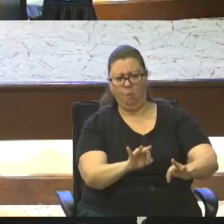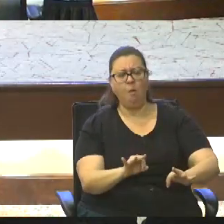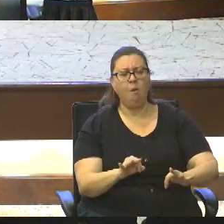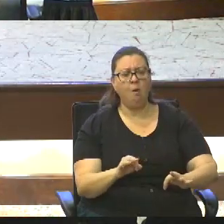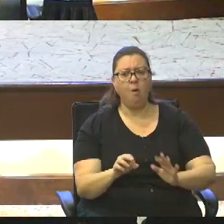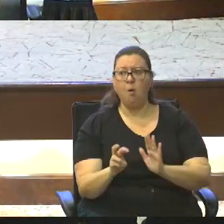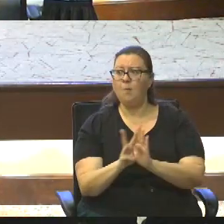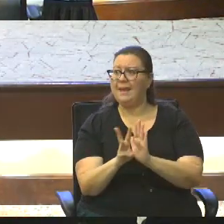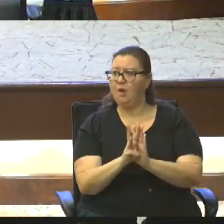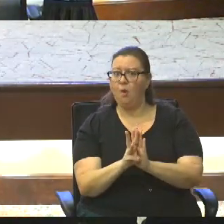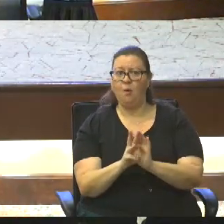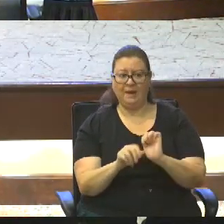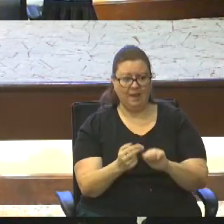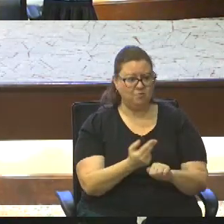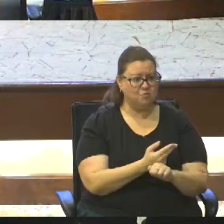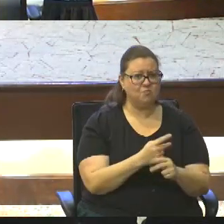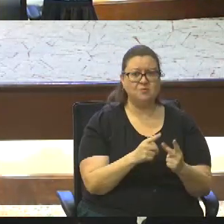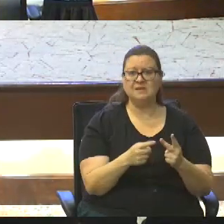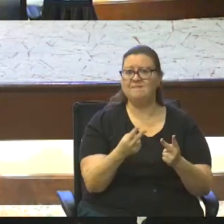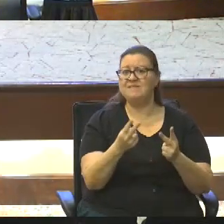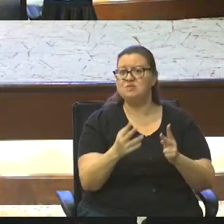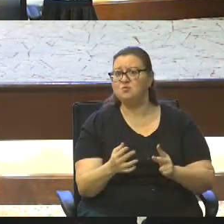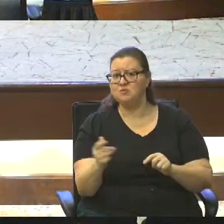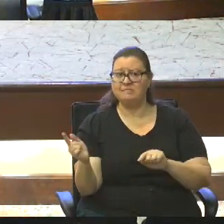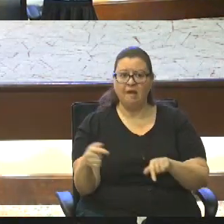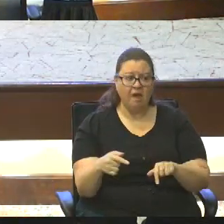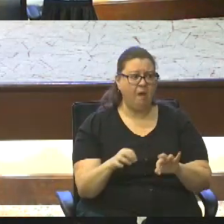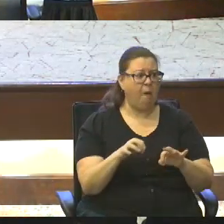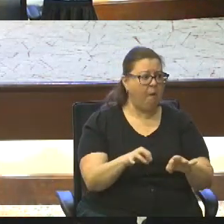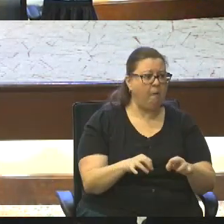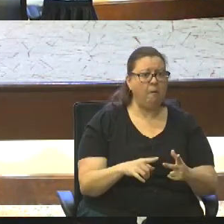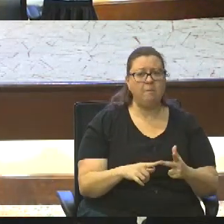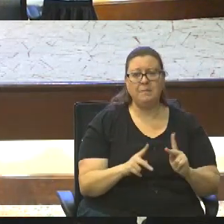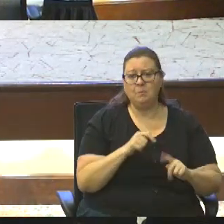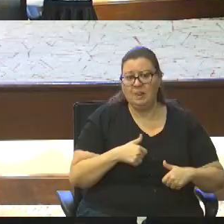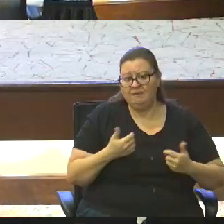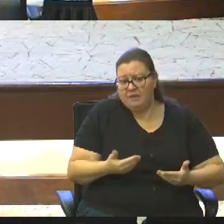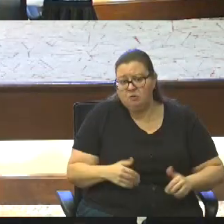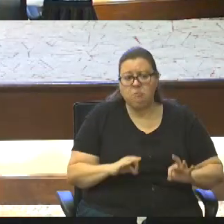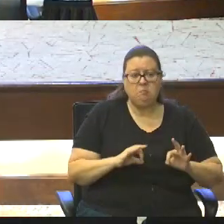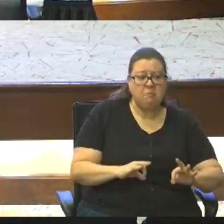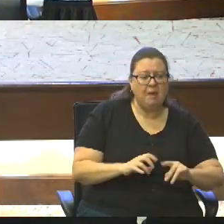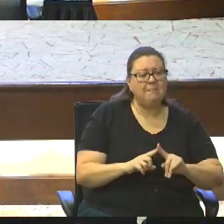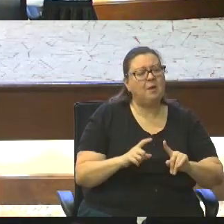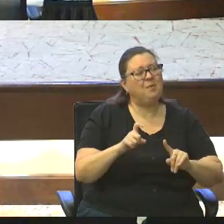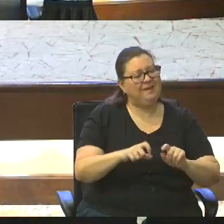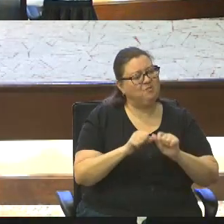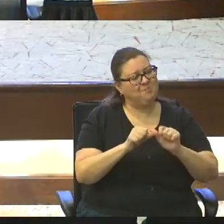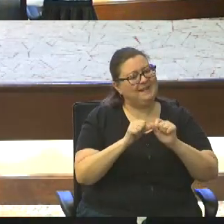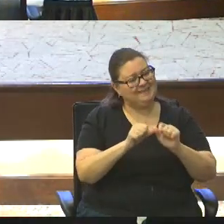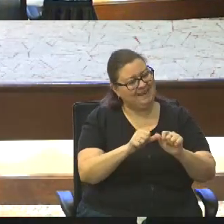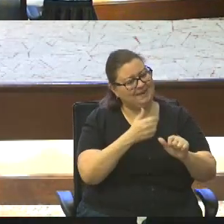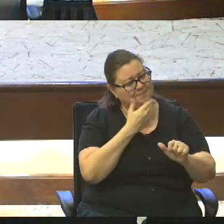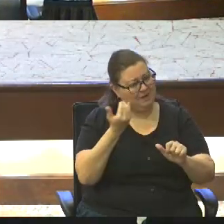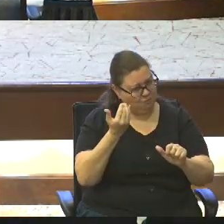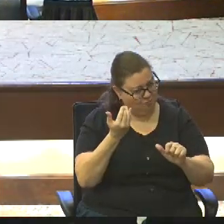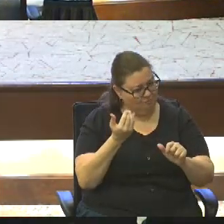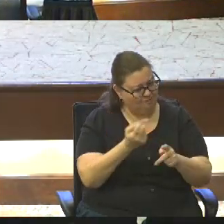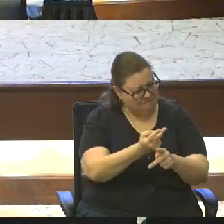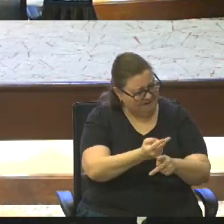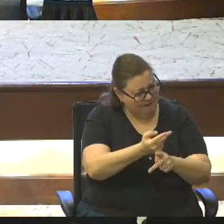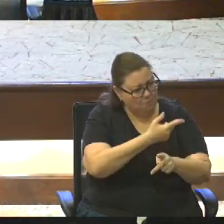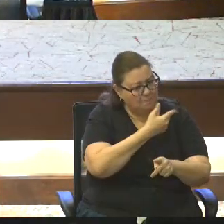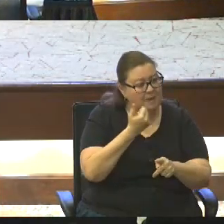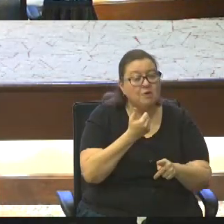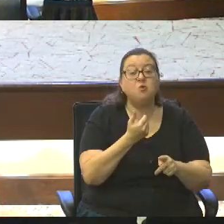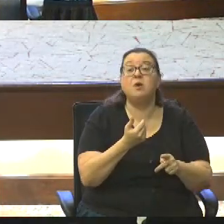And visitors alike, as well as our residents. But we have to figure out how to maintain it because at the end of the day, the services